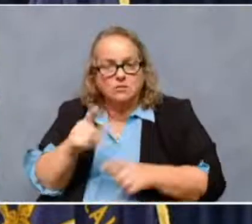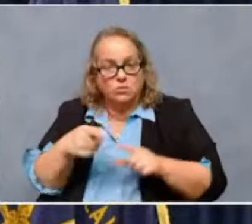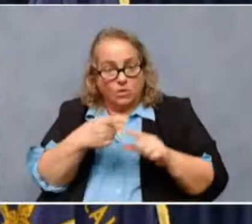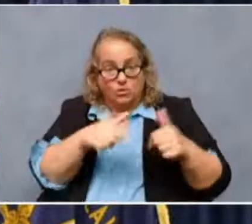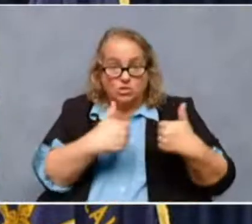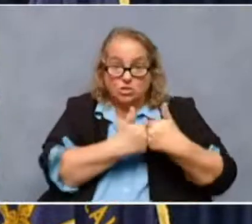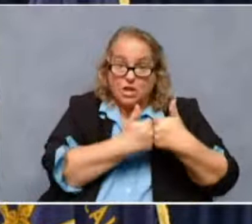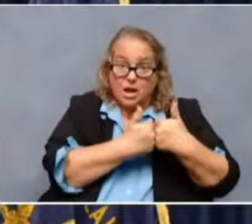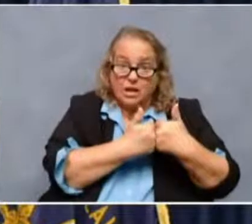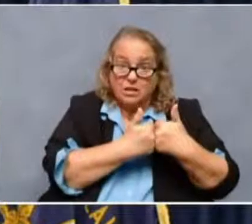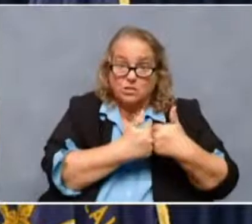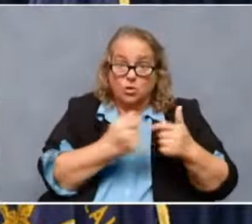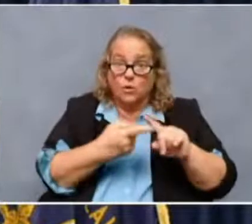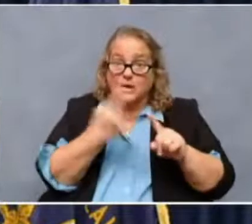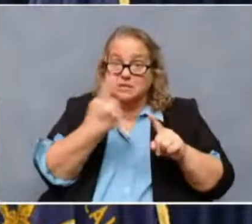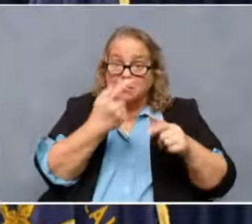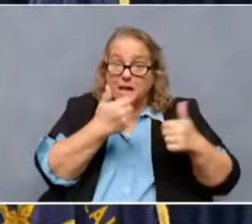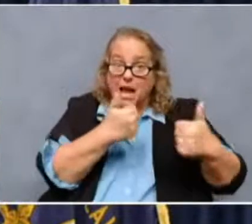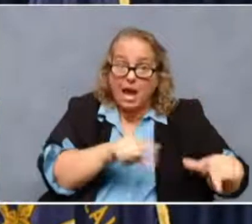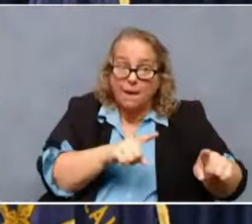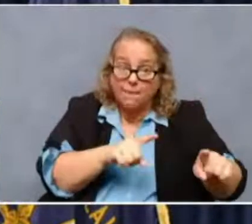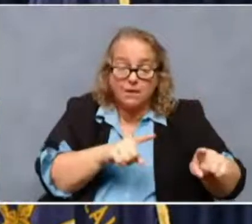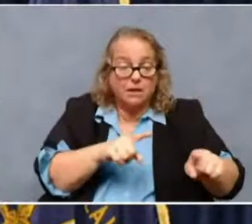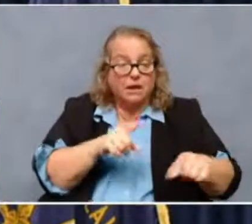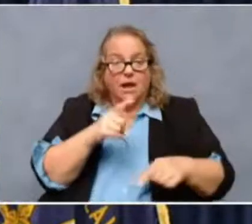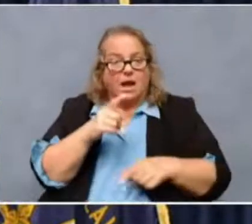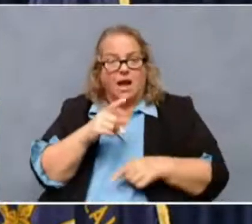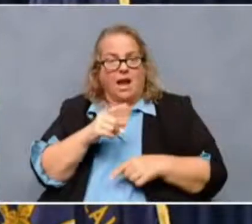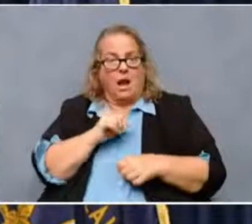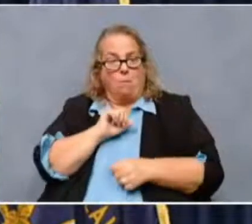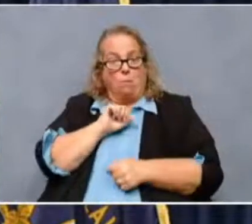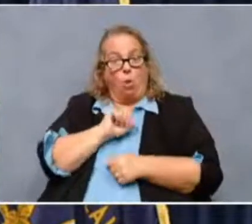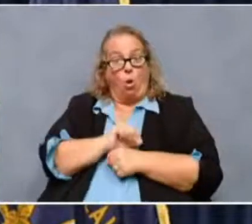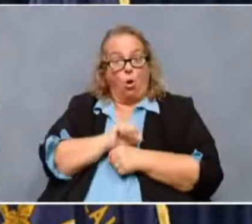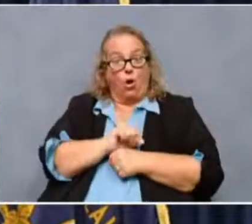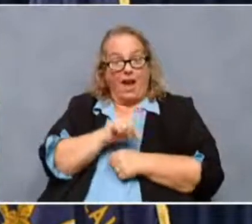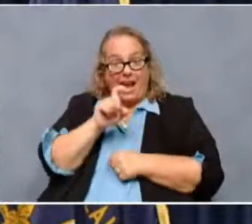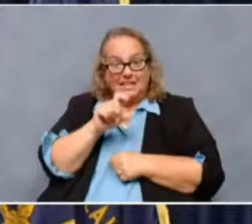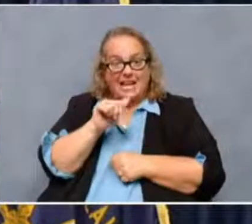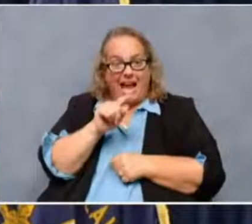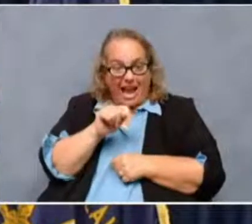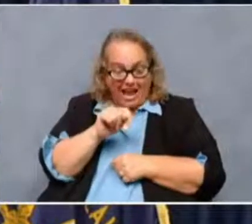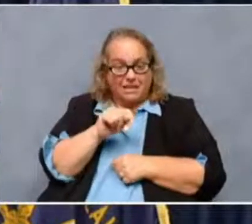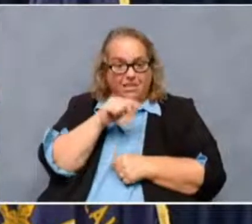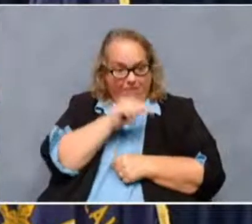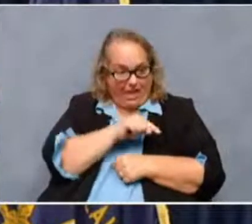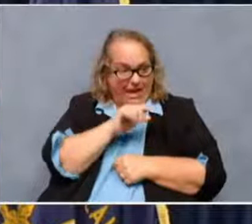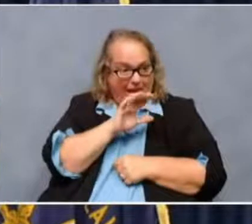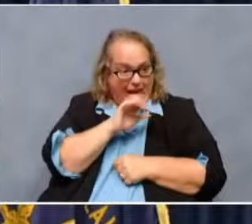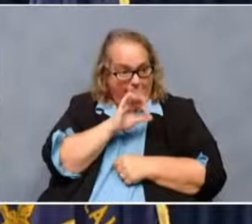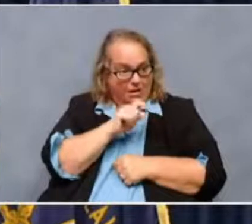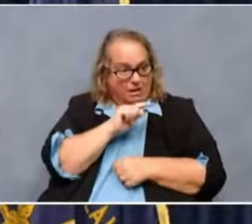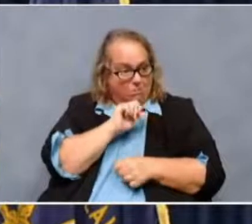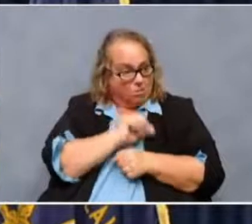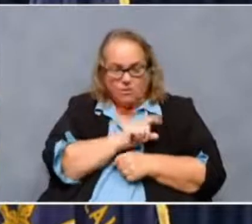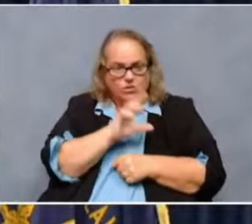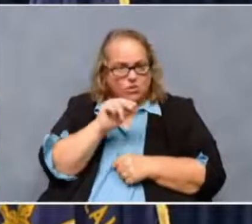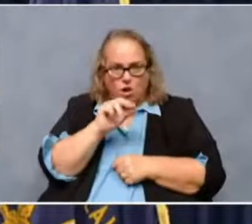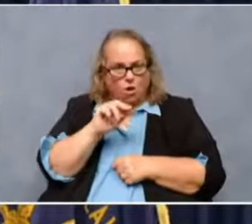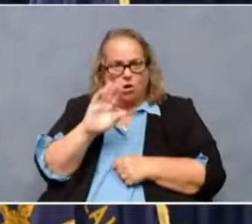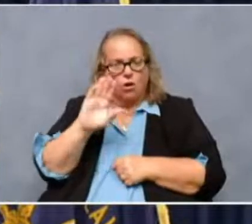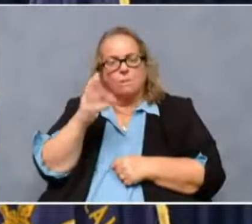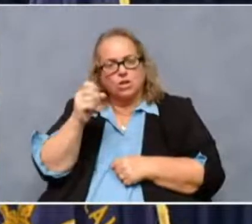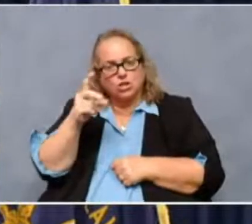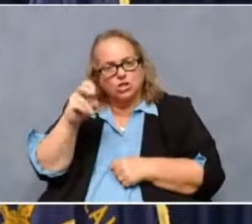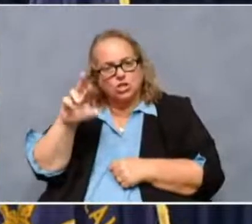when something has happened, it's never employee X at X cabinet. It's always Beshear official. And that's